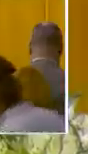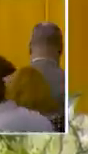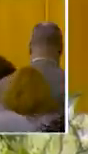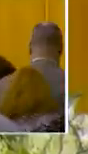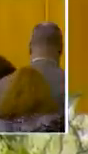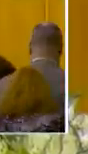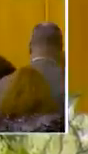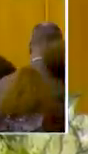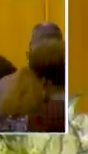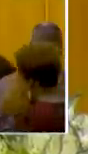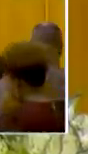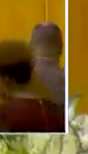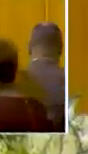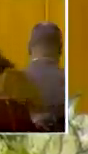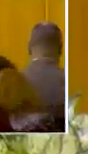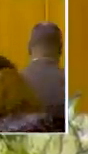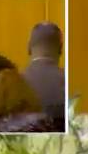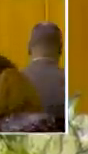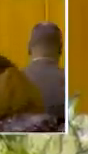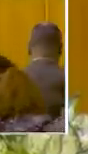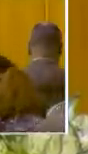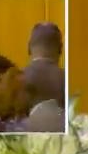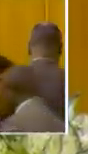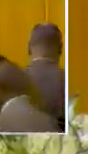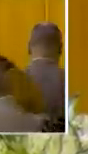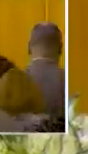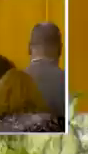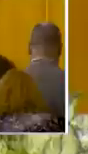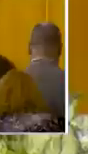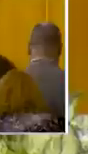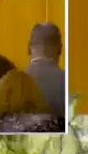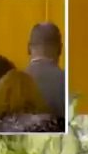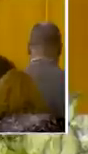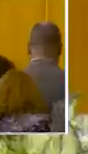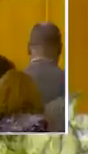As they're coming, won't you even now enter that space of prayer?